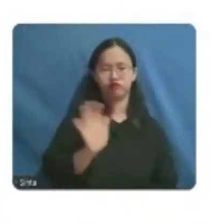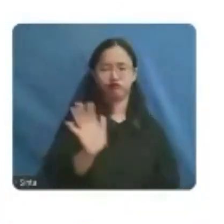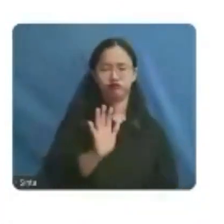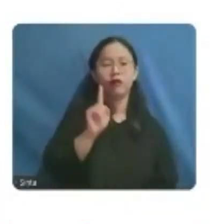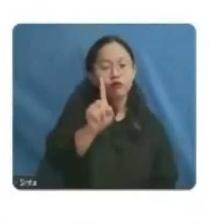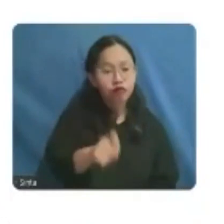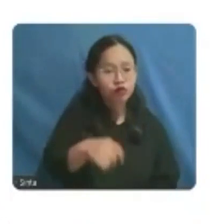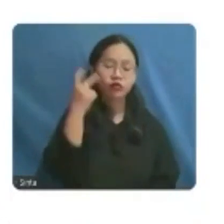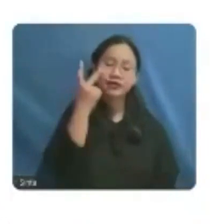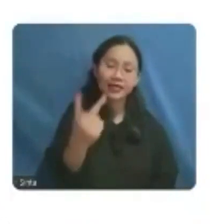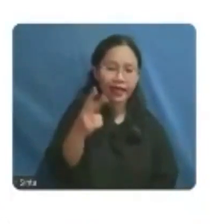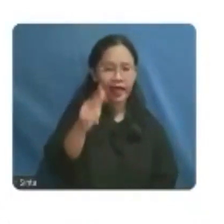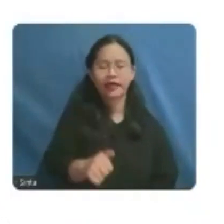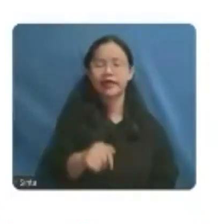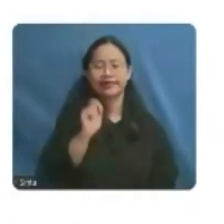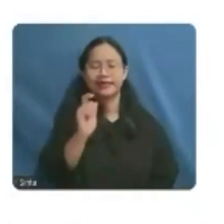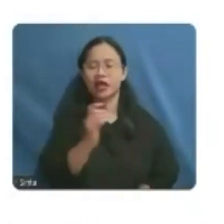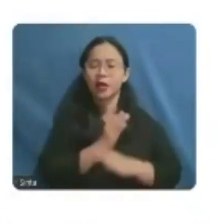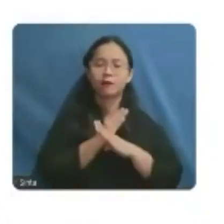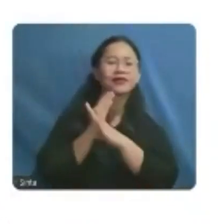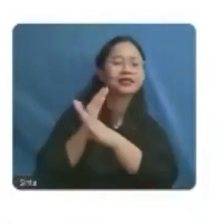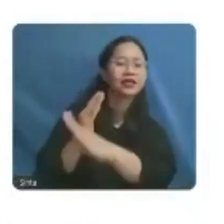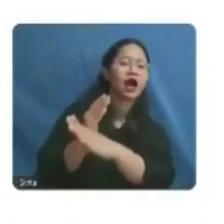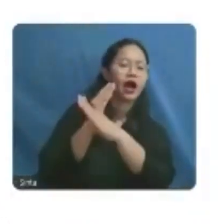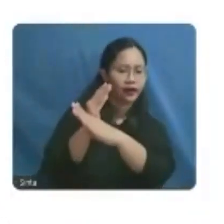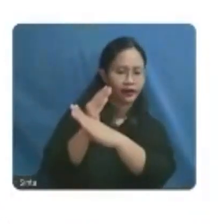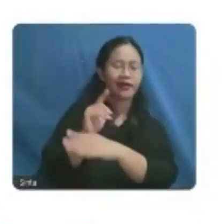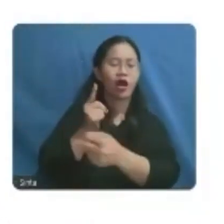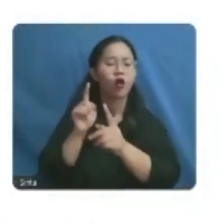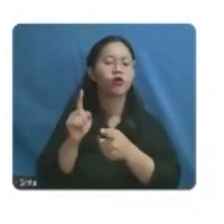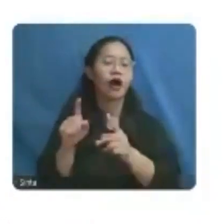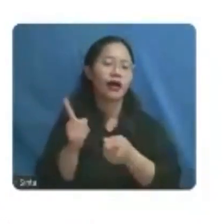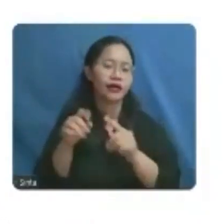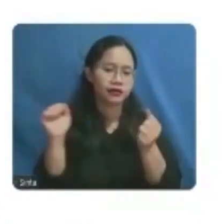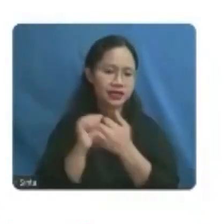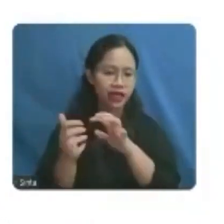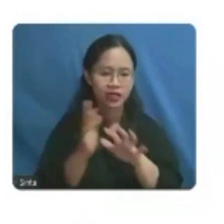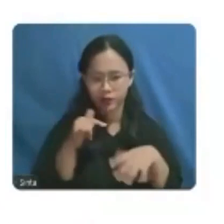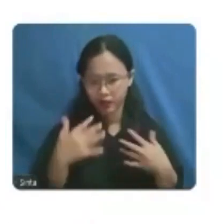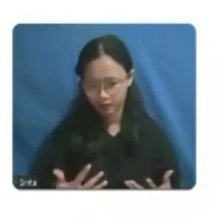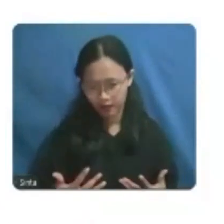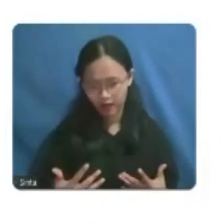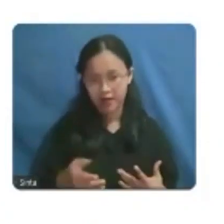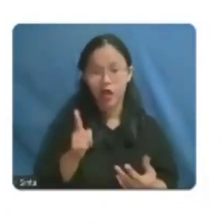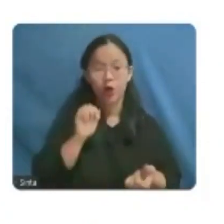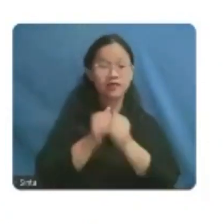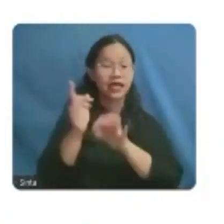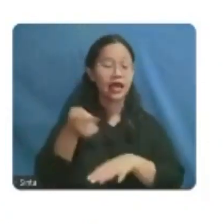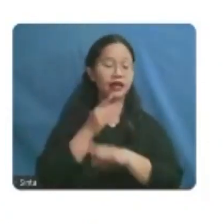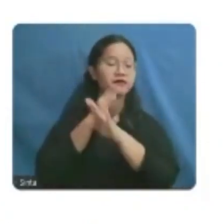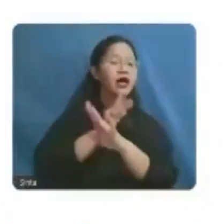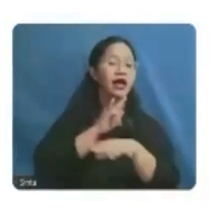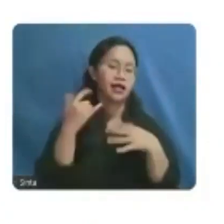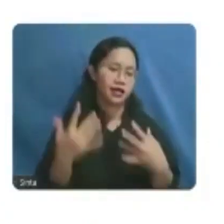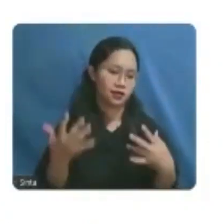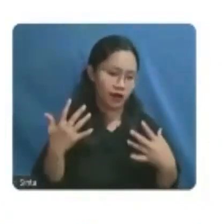the climate change, rather than that adaptation side. Adaptation side is important, but it has to be